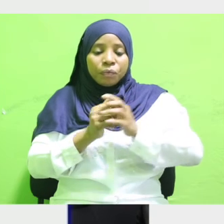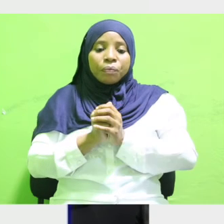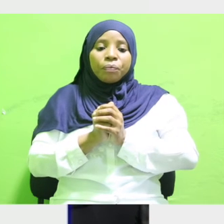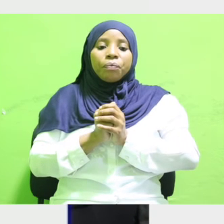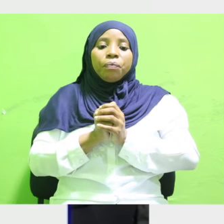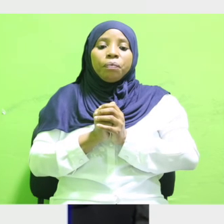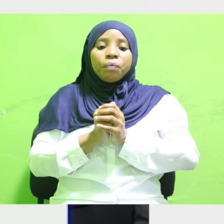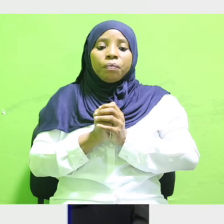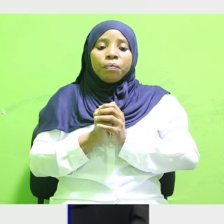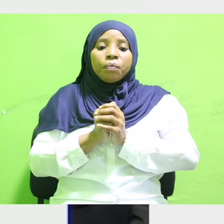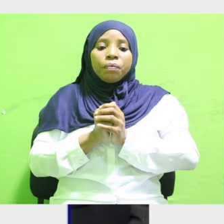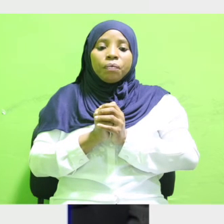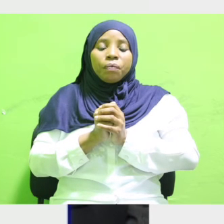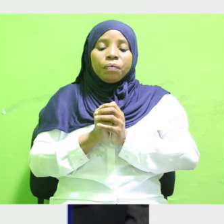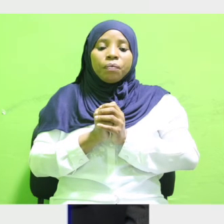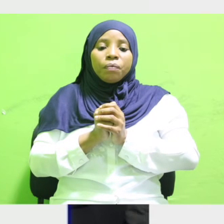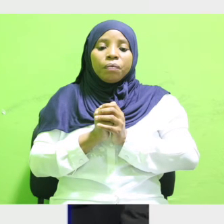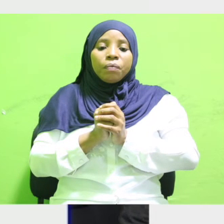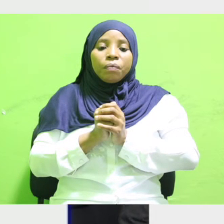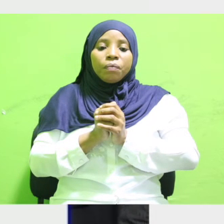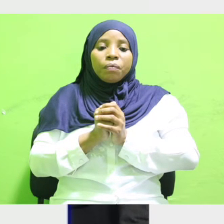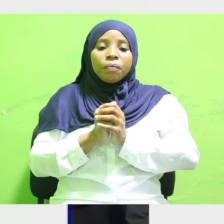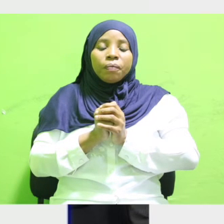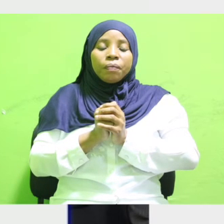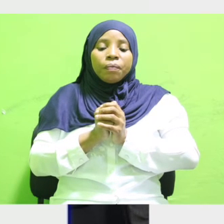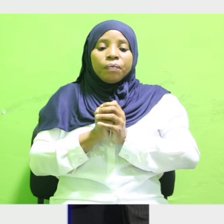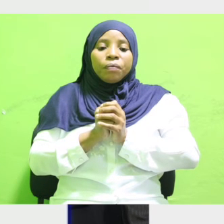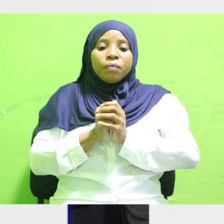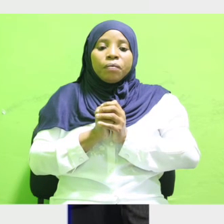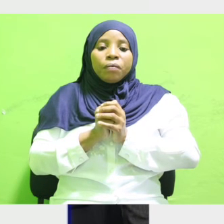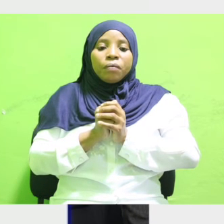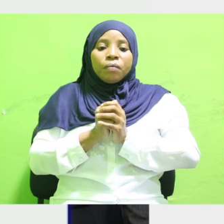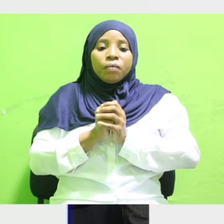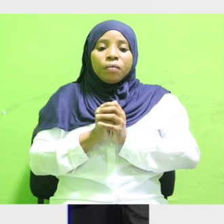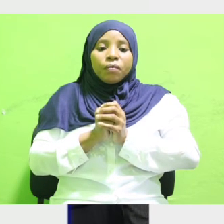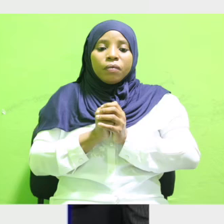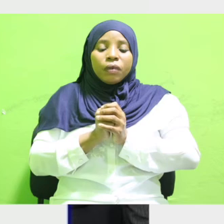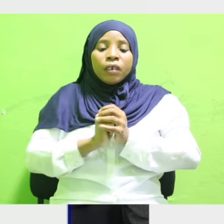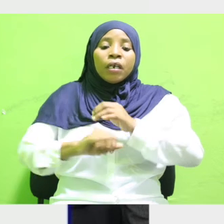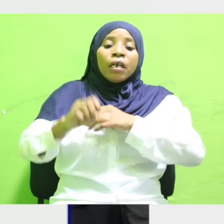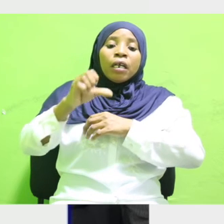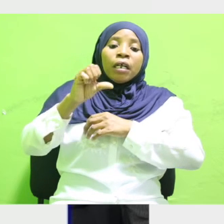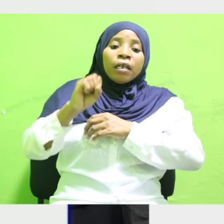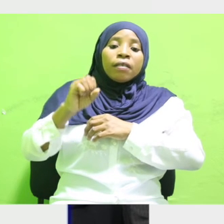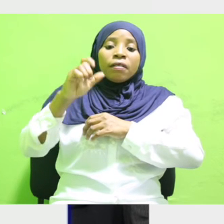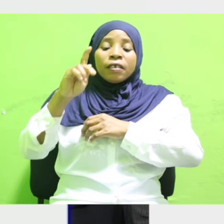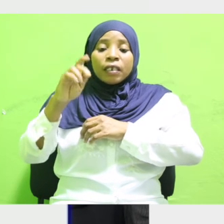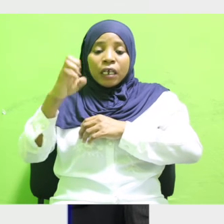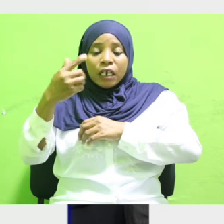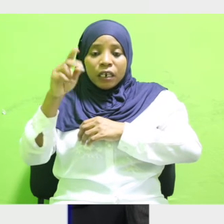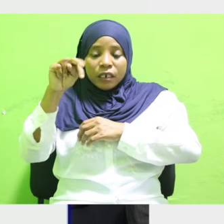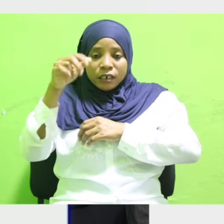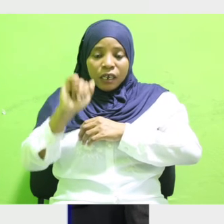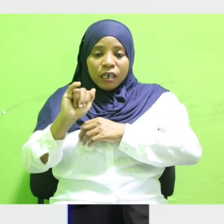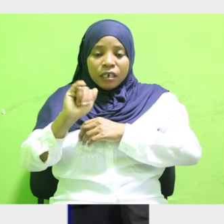Another one is storage of minerals such as calcium and phosphates. So the skeleton does not only have the function of being